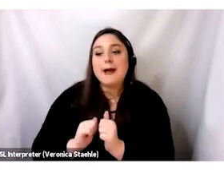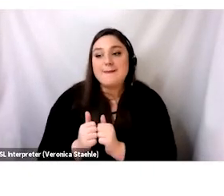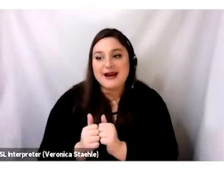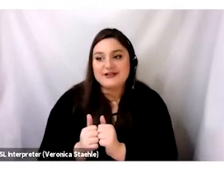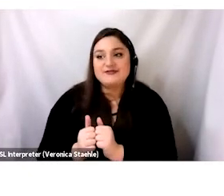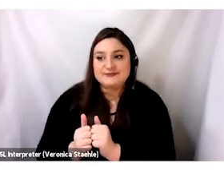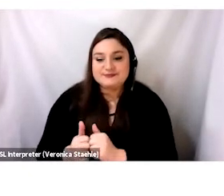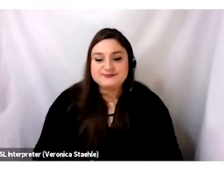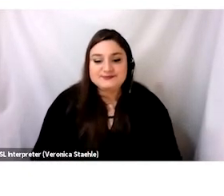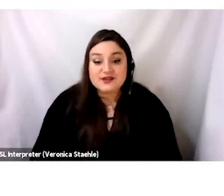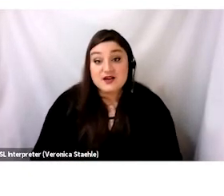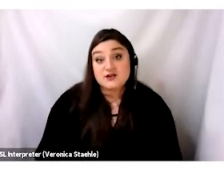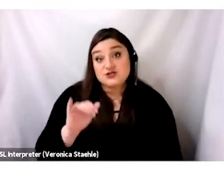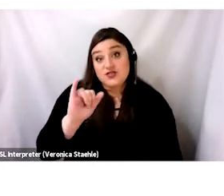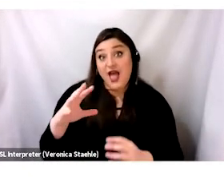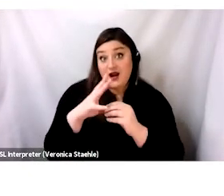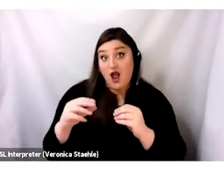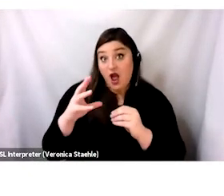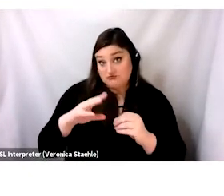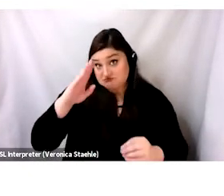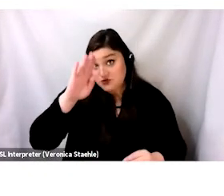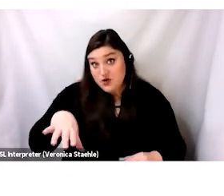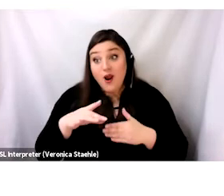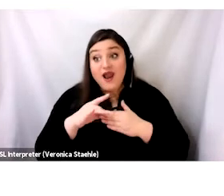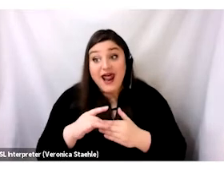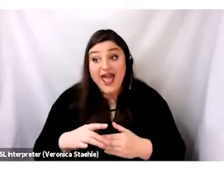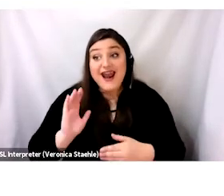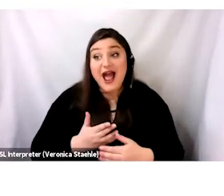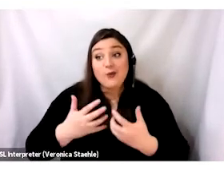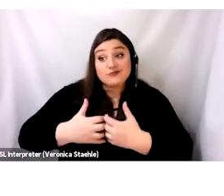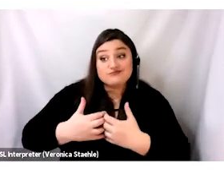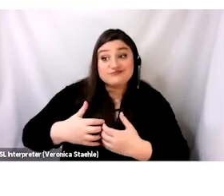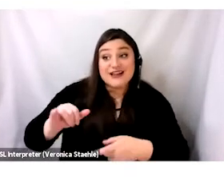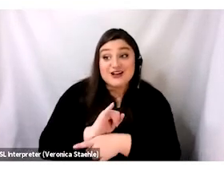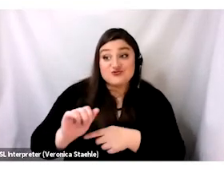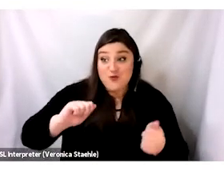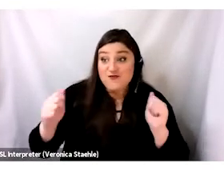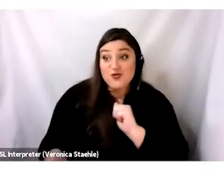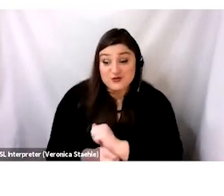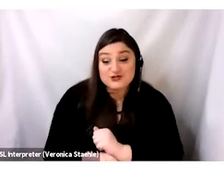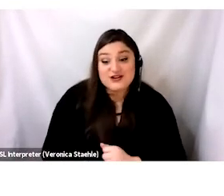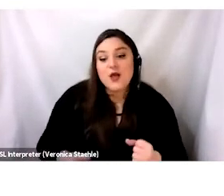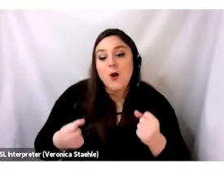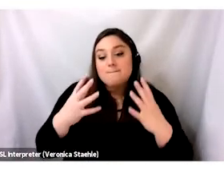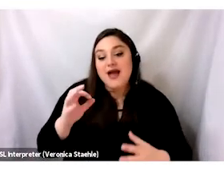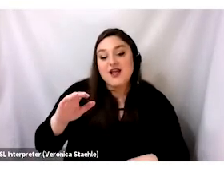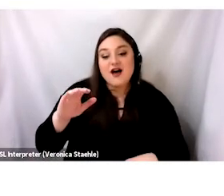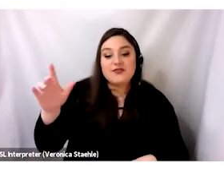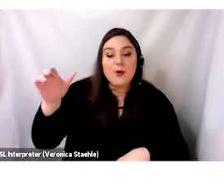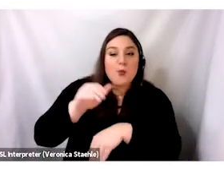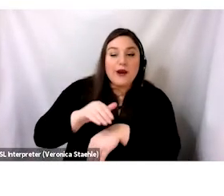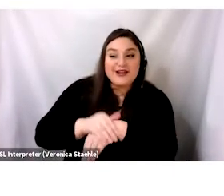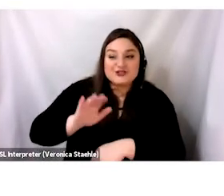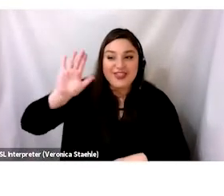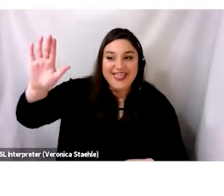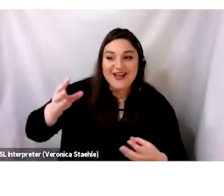cotton drove the Industrial Revolution. The British textile industry included several fabrics, and